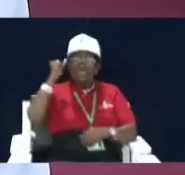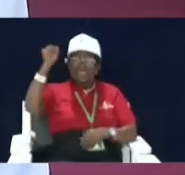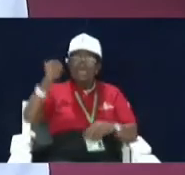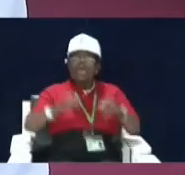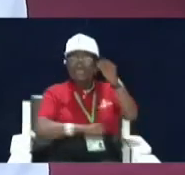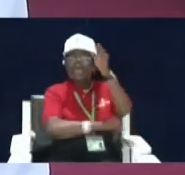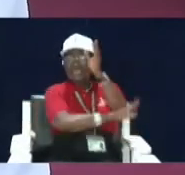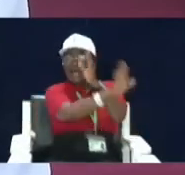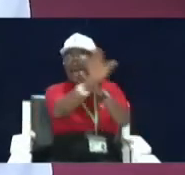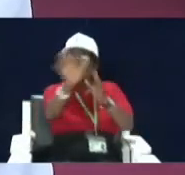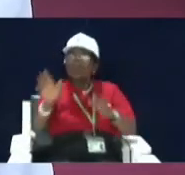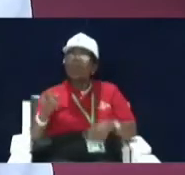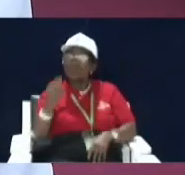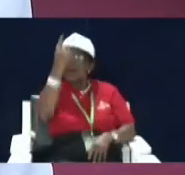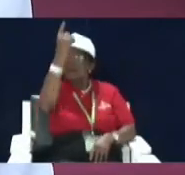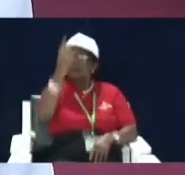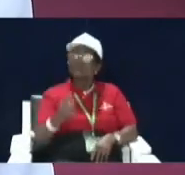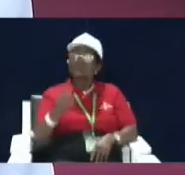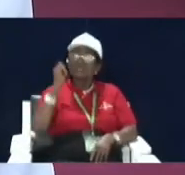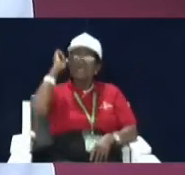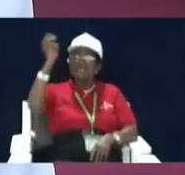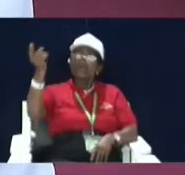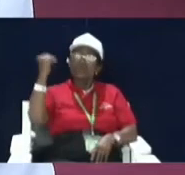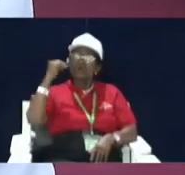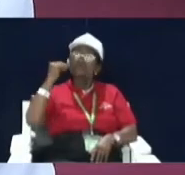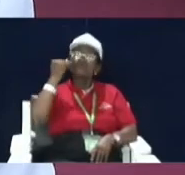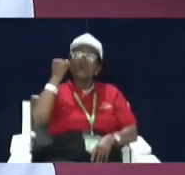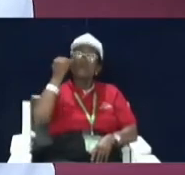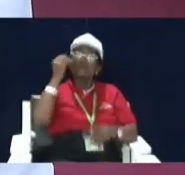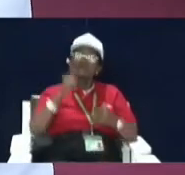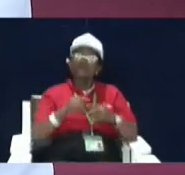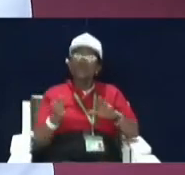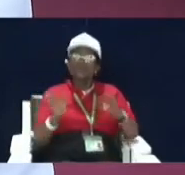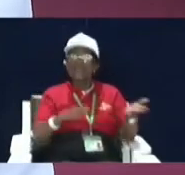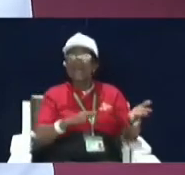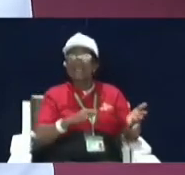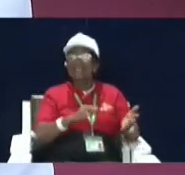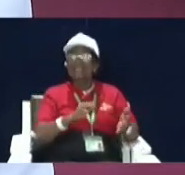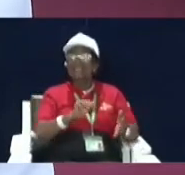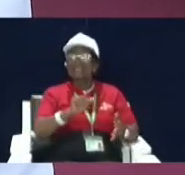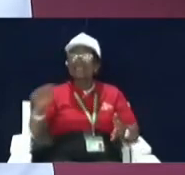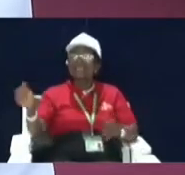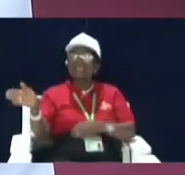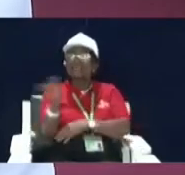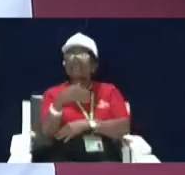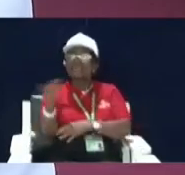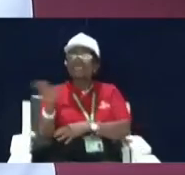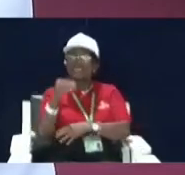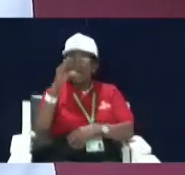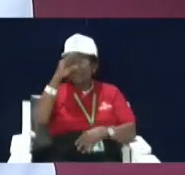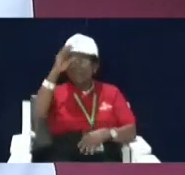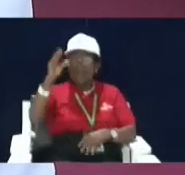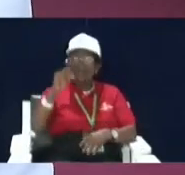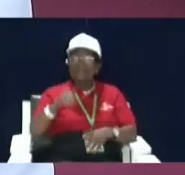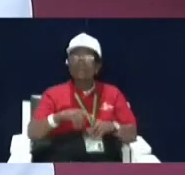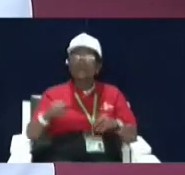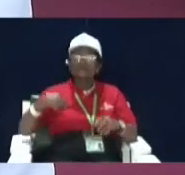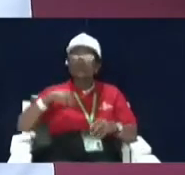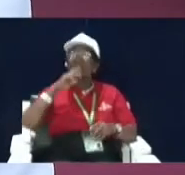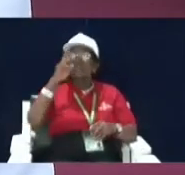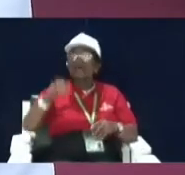He was supposed to die a fisherman. No, we are still talking about him today. And there are more